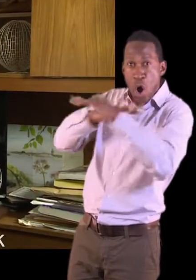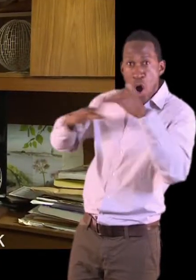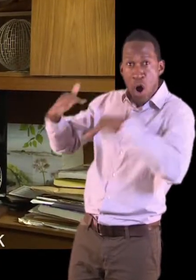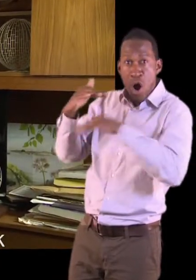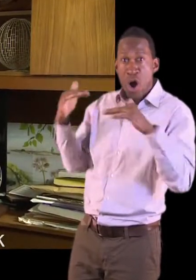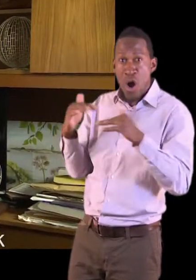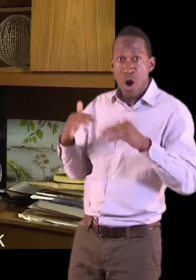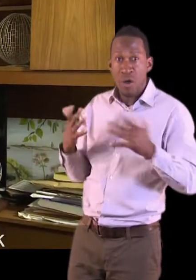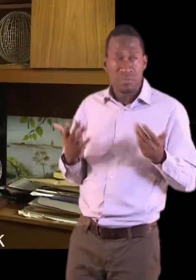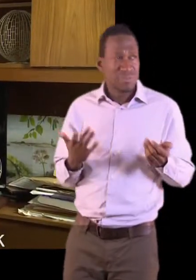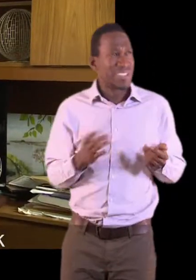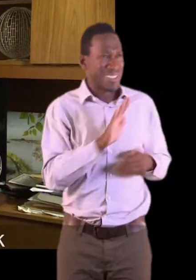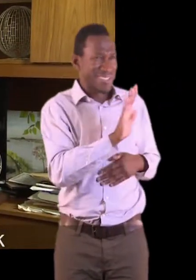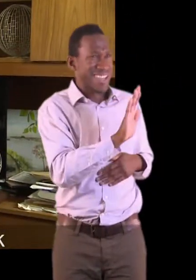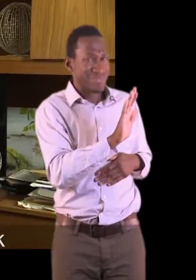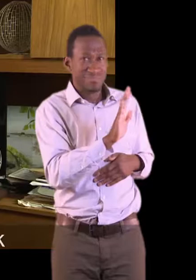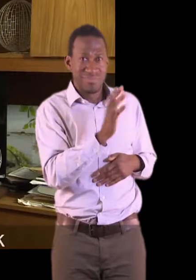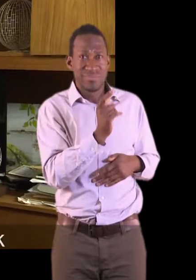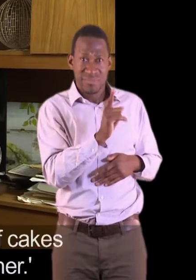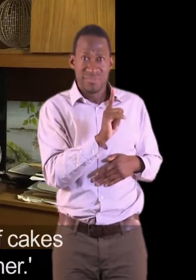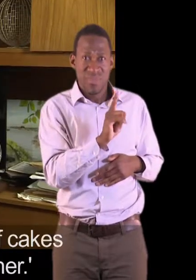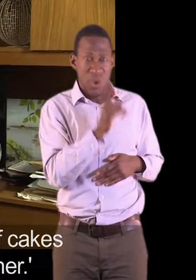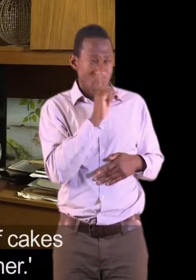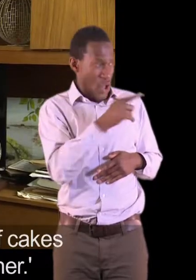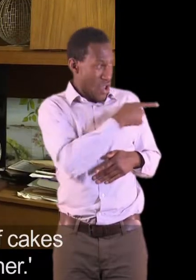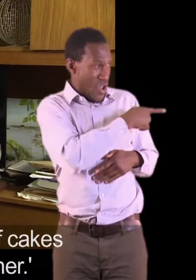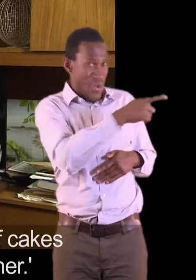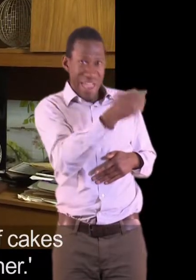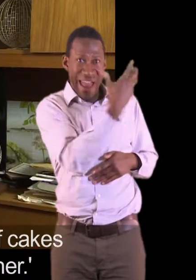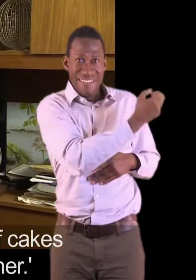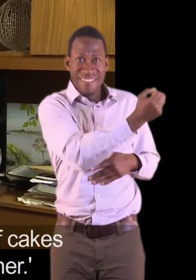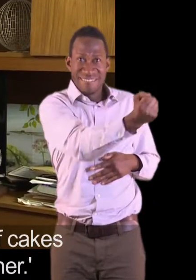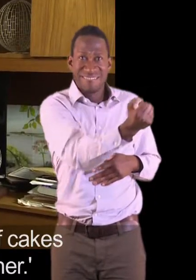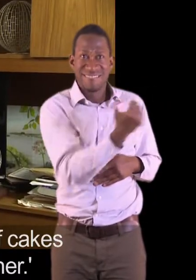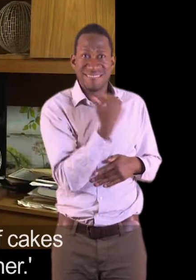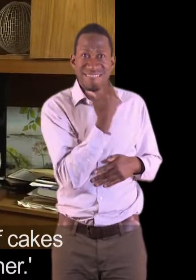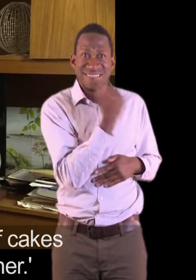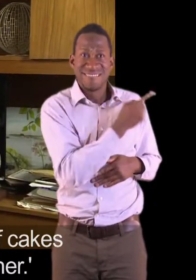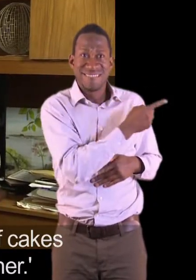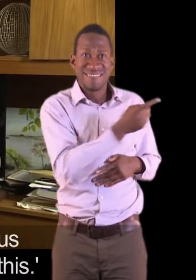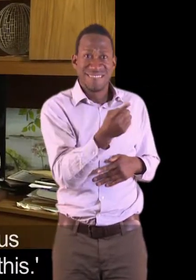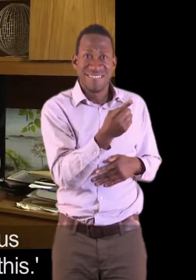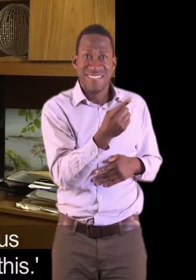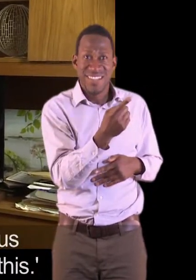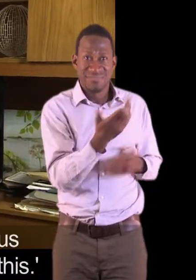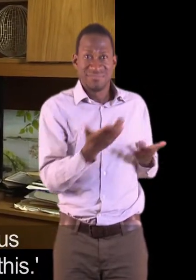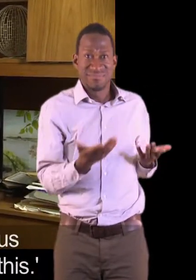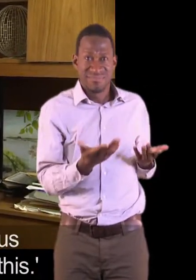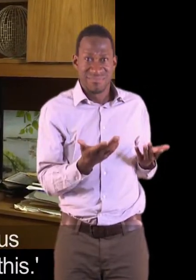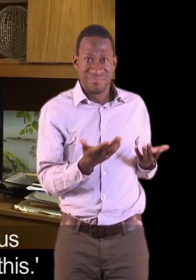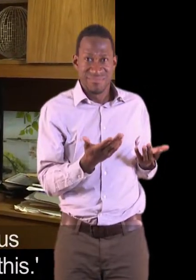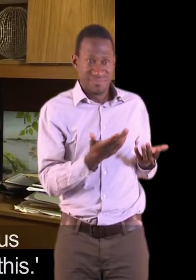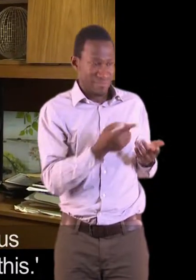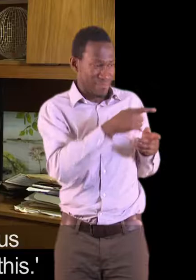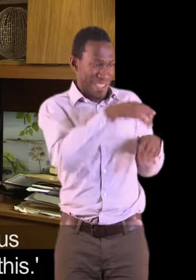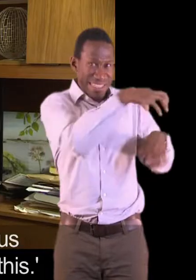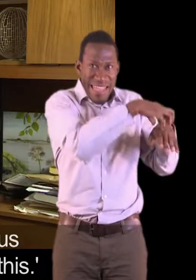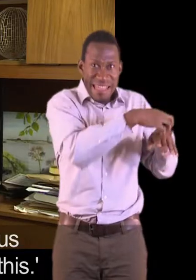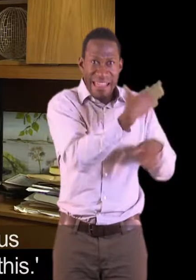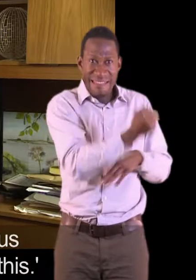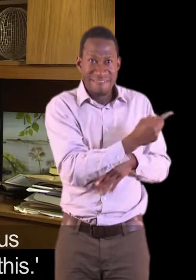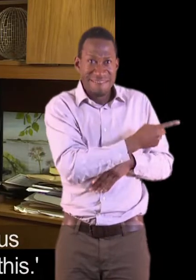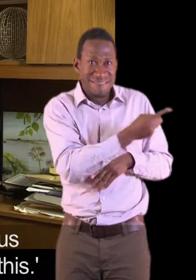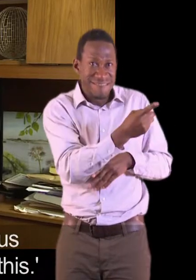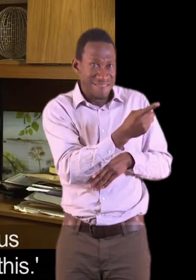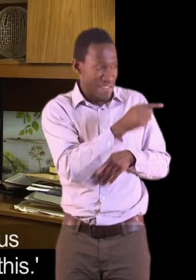I said, yeah, I know. I said, but look at what you've got. I said, you've got plates of cakes and this, that and the other. I said, there's 10 of us with a little bit of